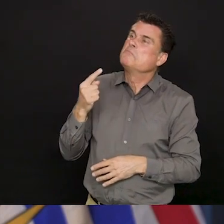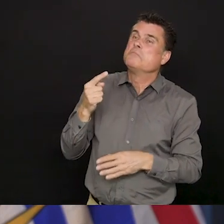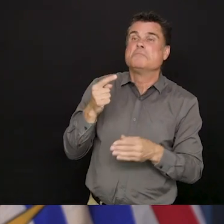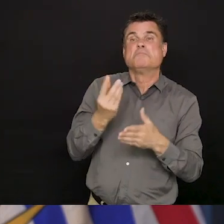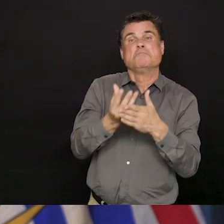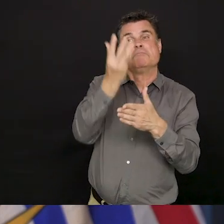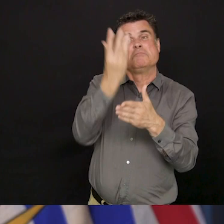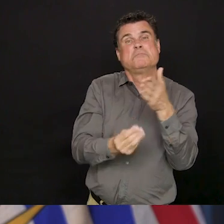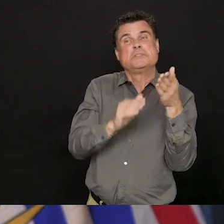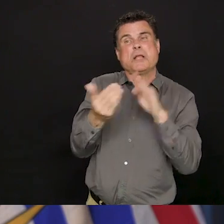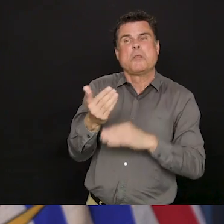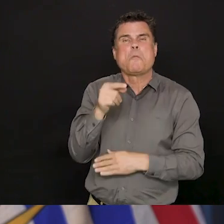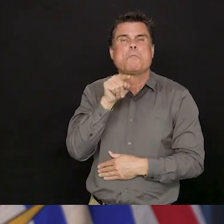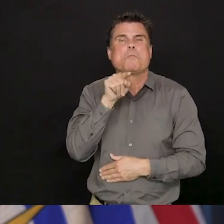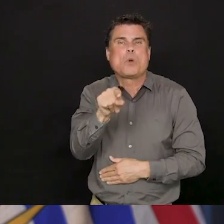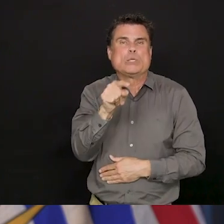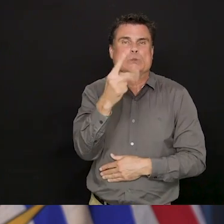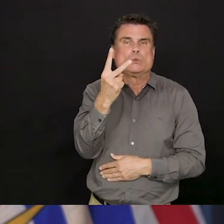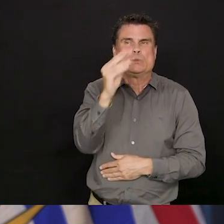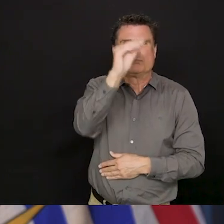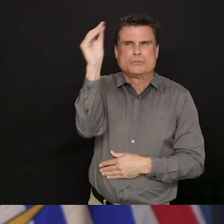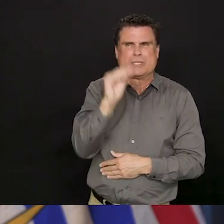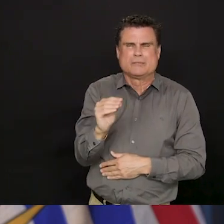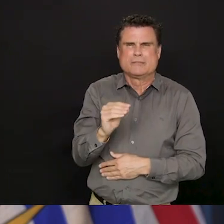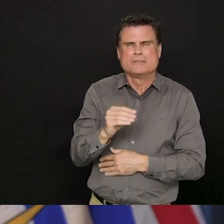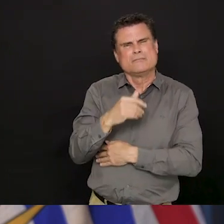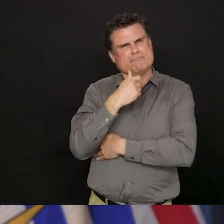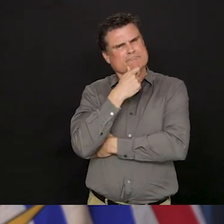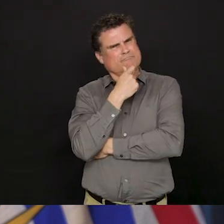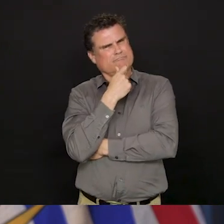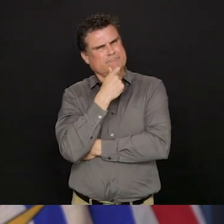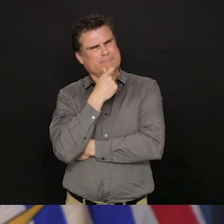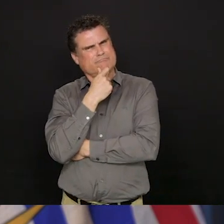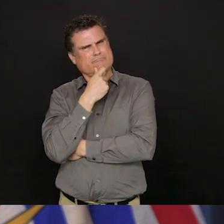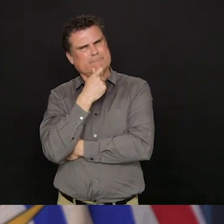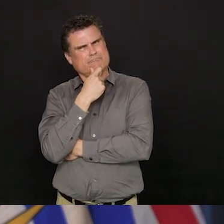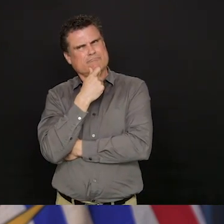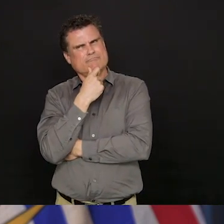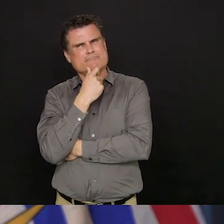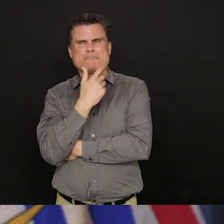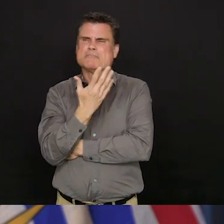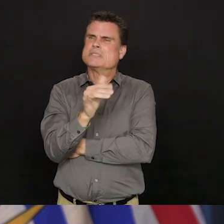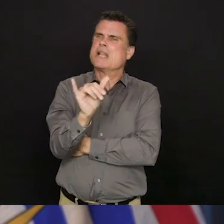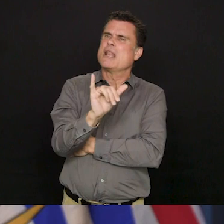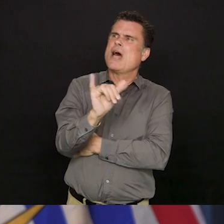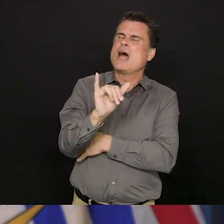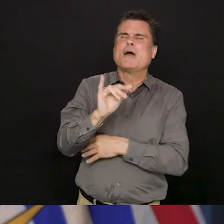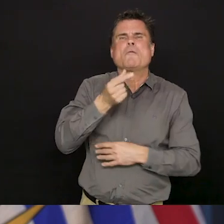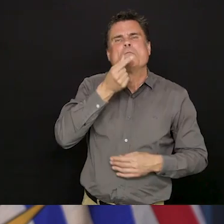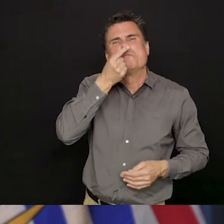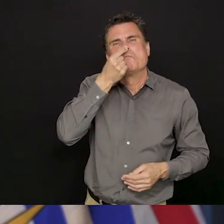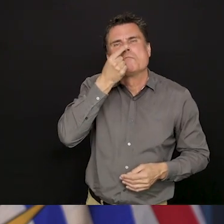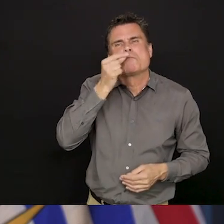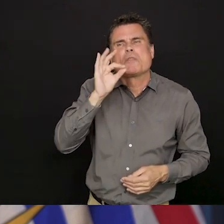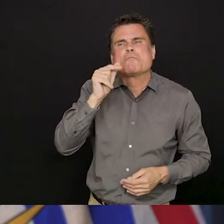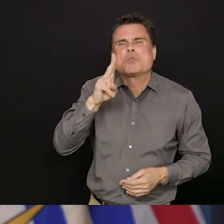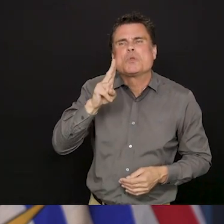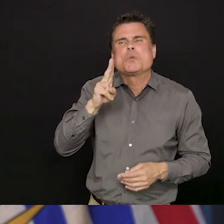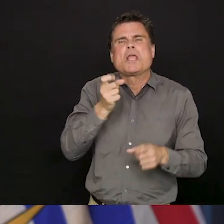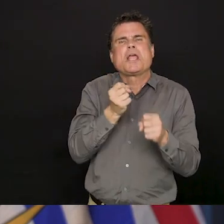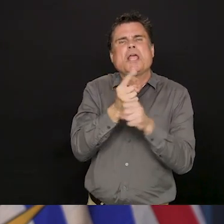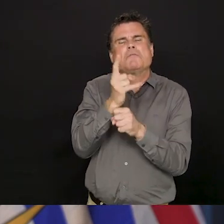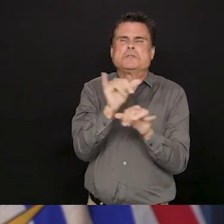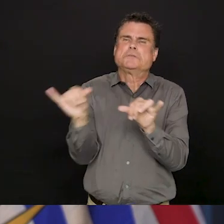which is closer to what we would see with seasonal influenza. So it's unfortunate that that got picked up as one of